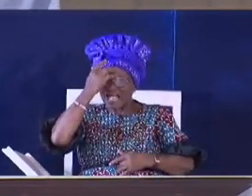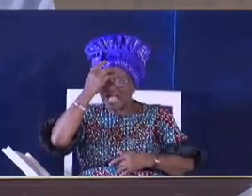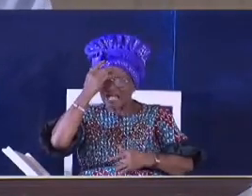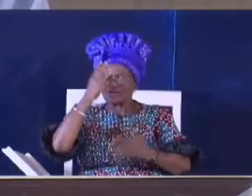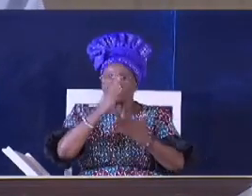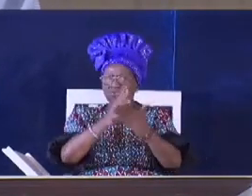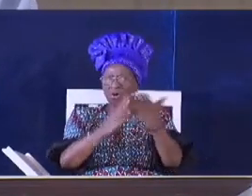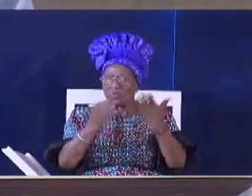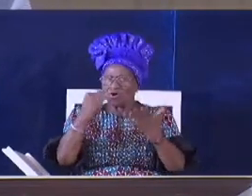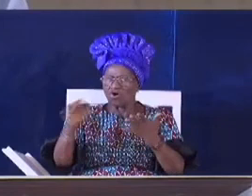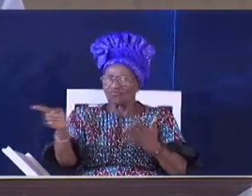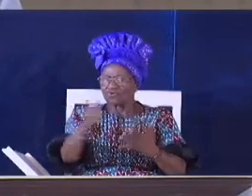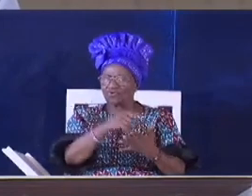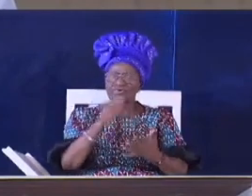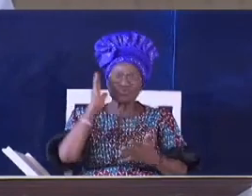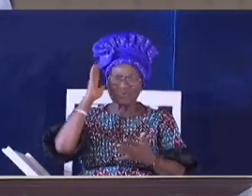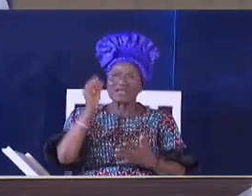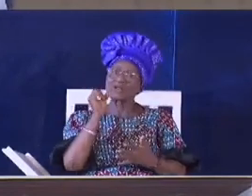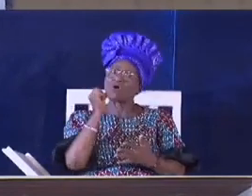Some of you will understand.